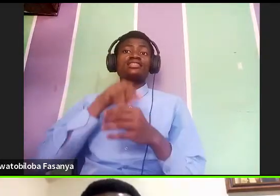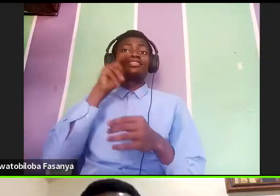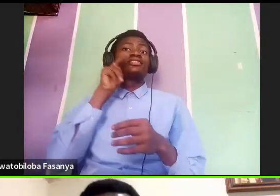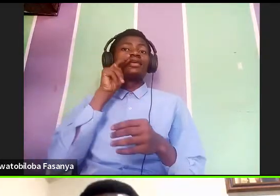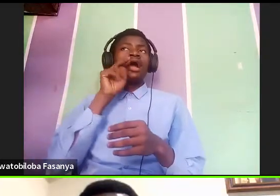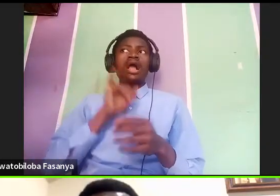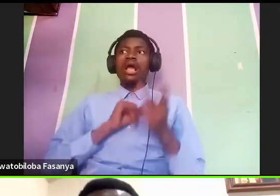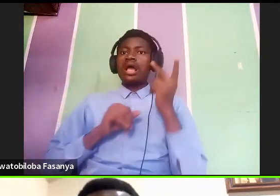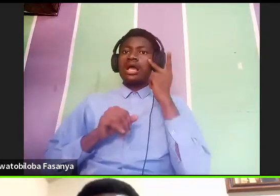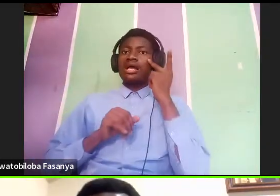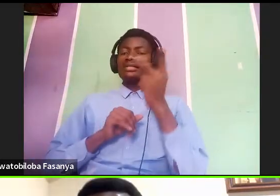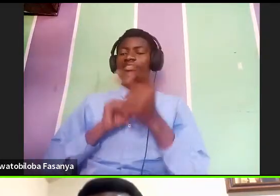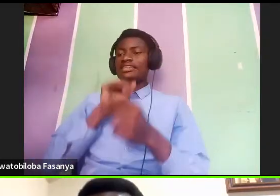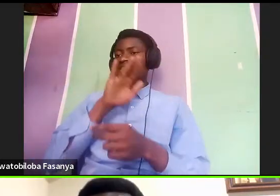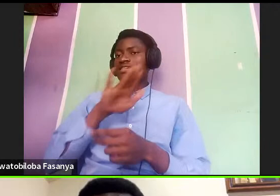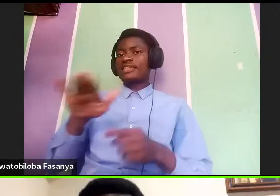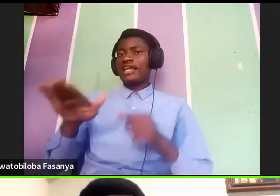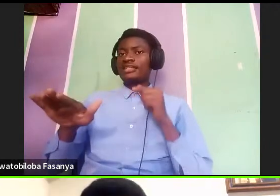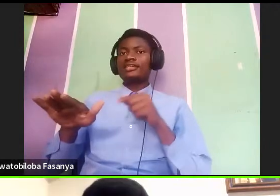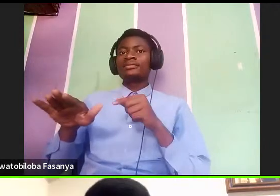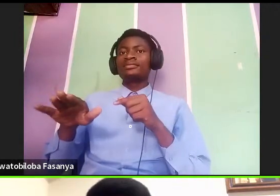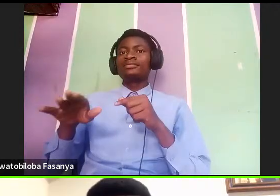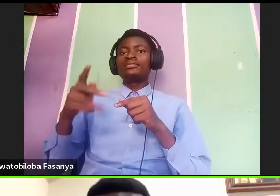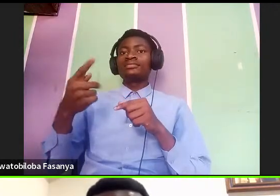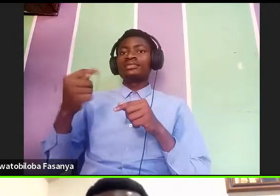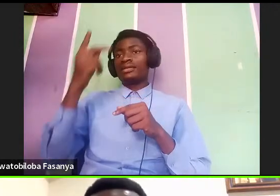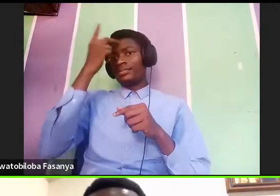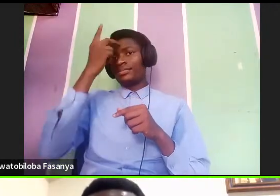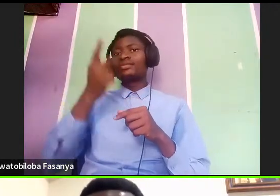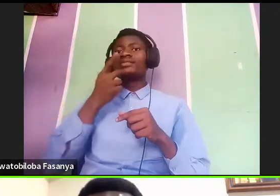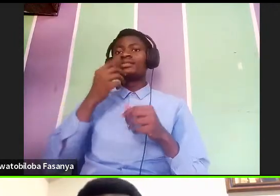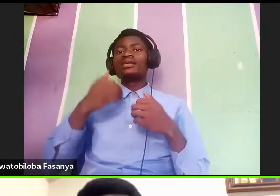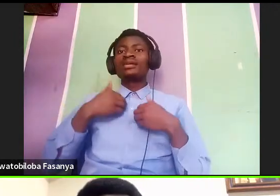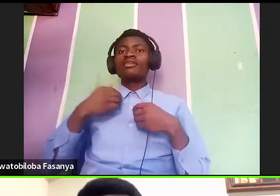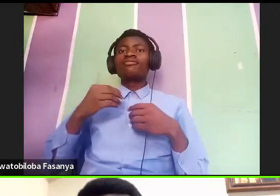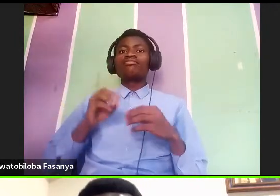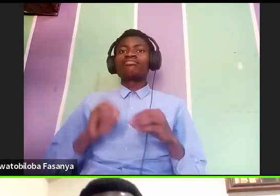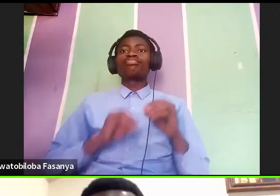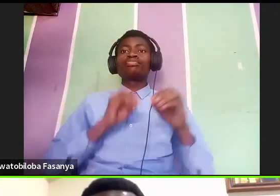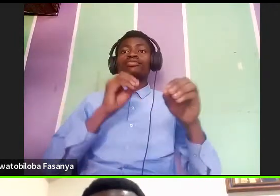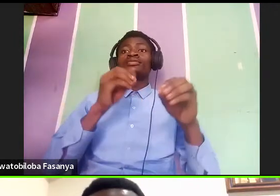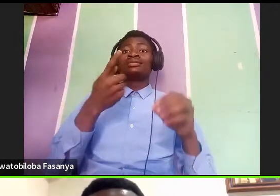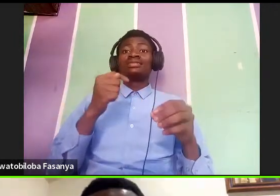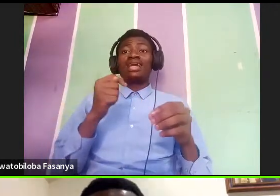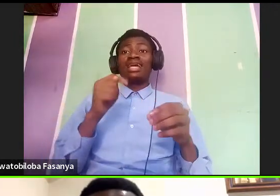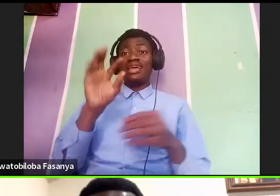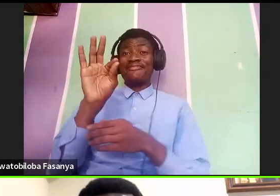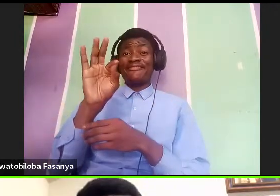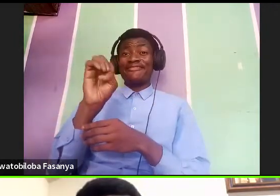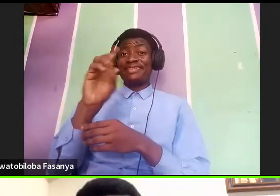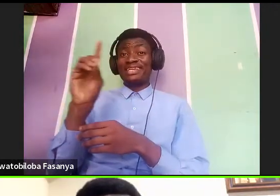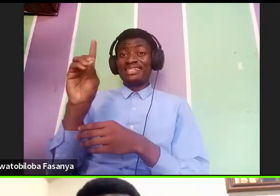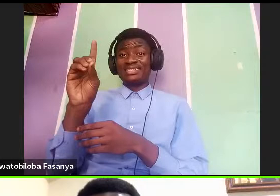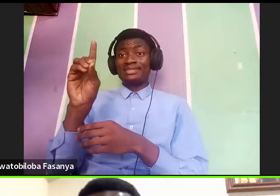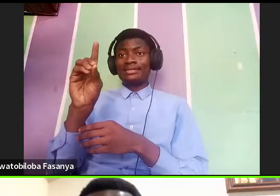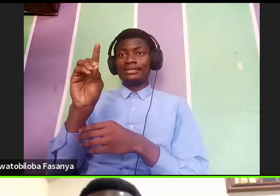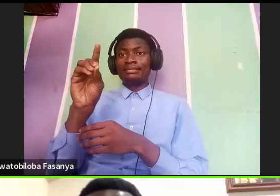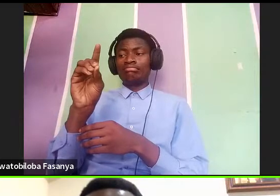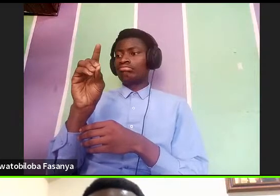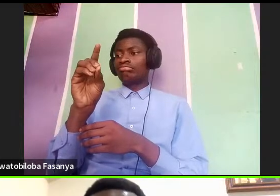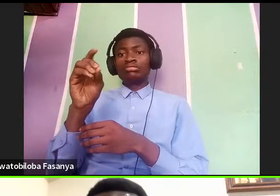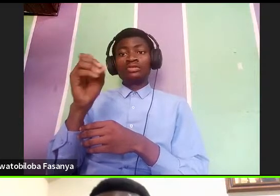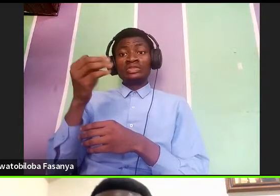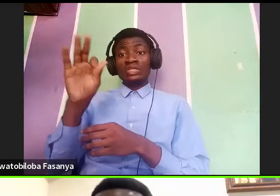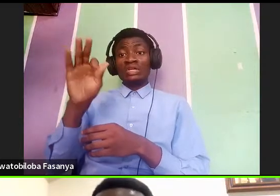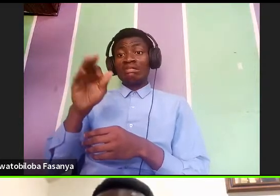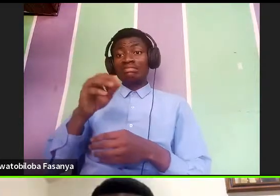had put the feet of the child on the hot stove and the child came with burns. And what they